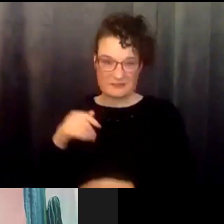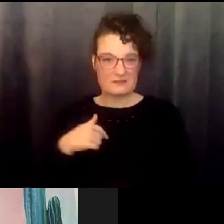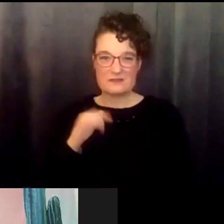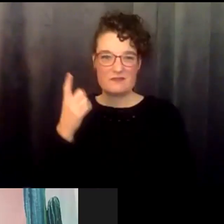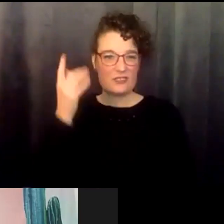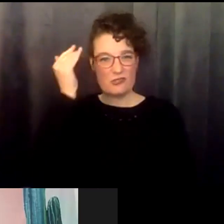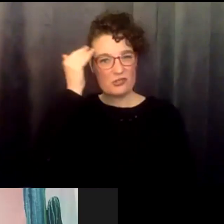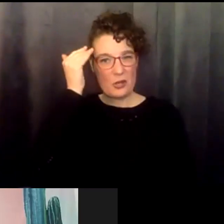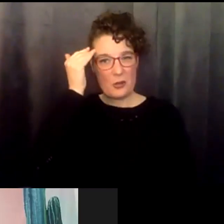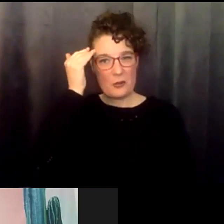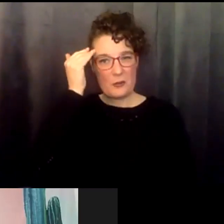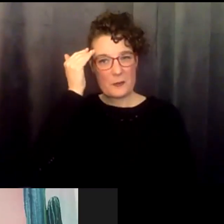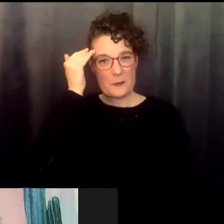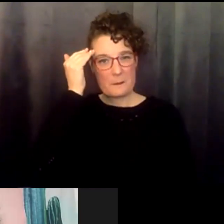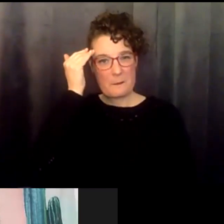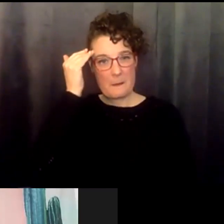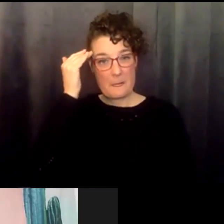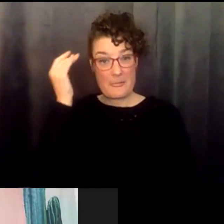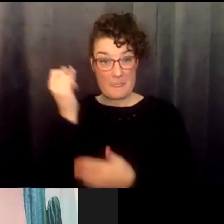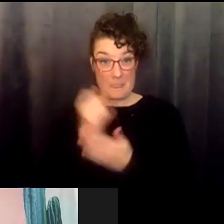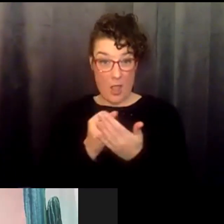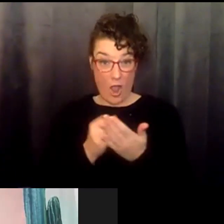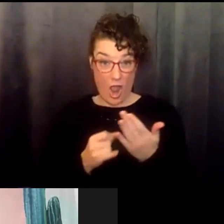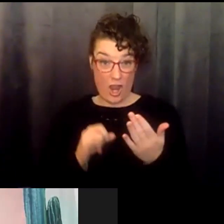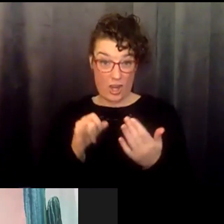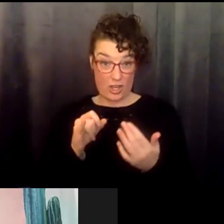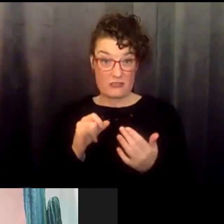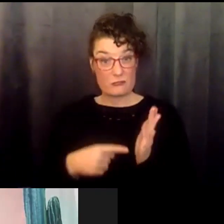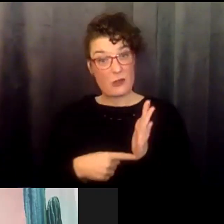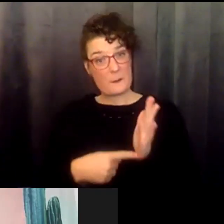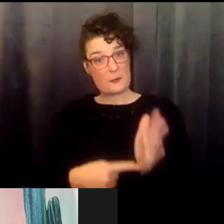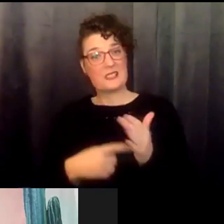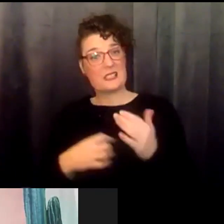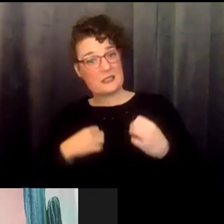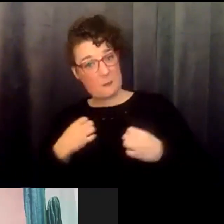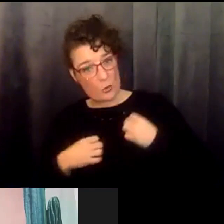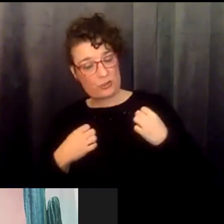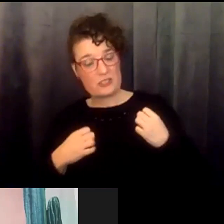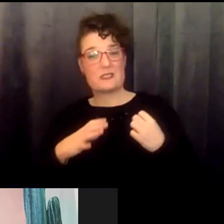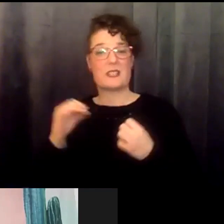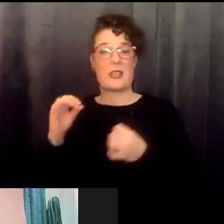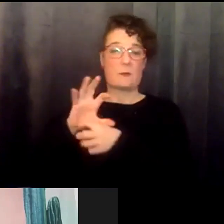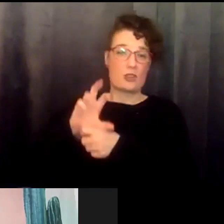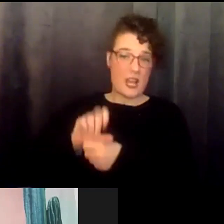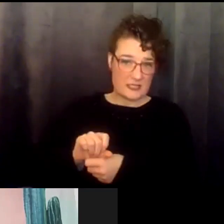that our art is representations of emotion and practice. And